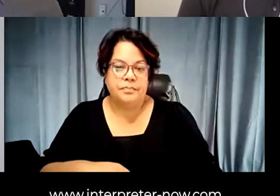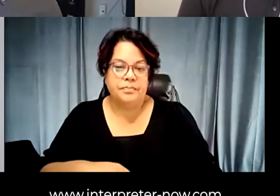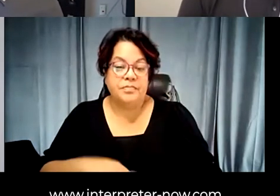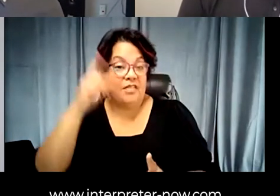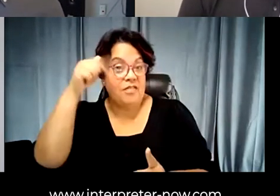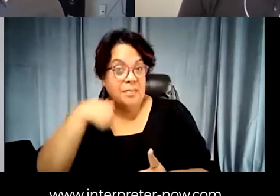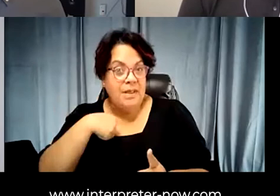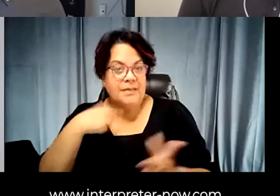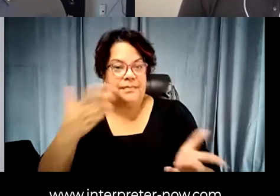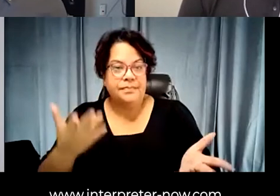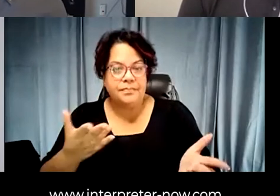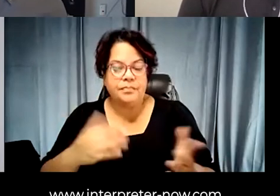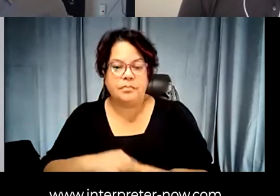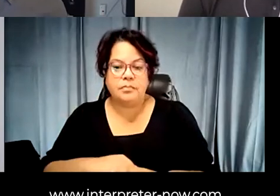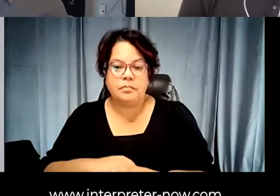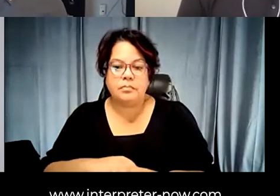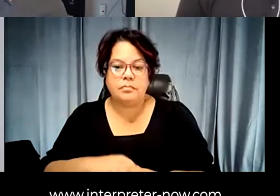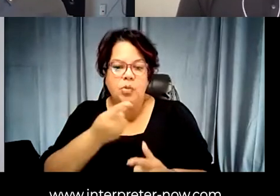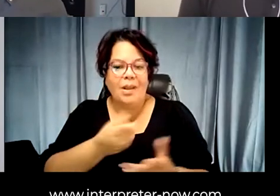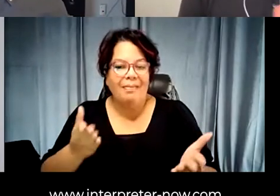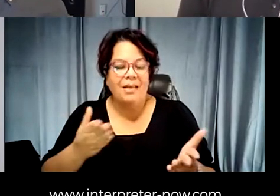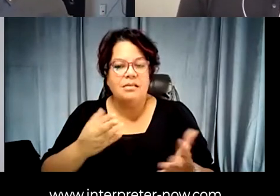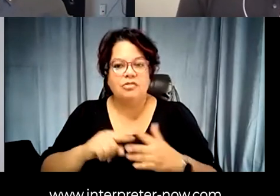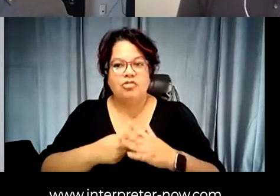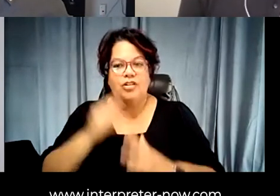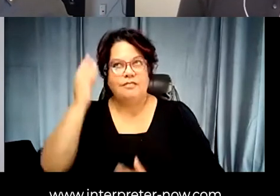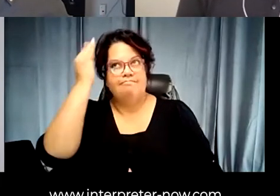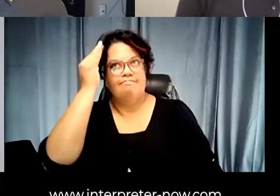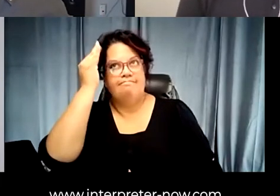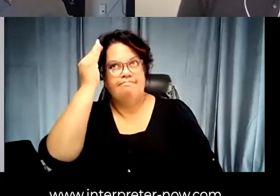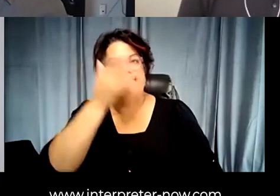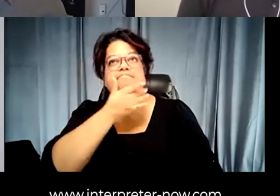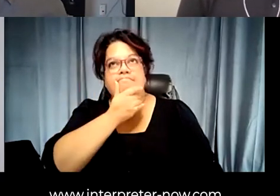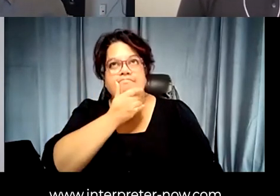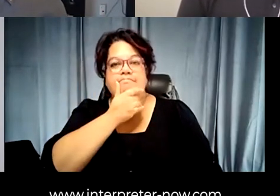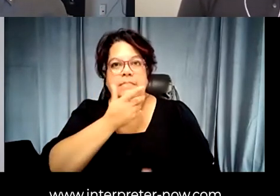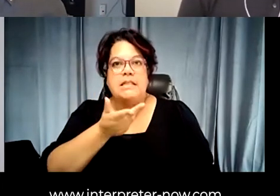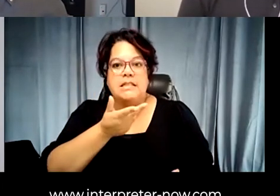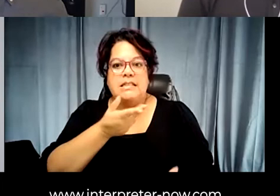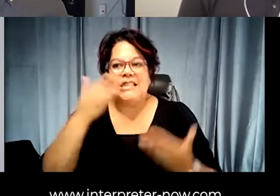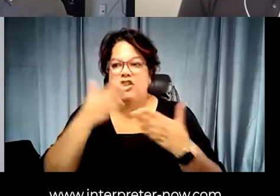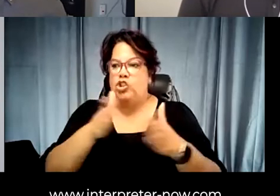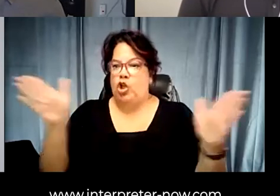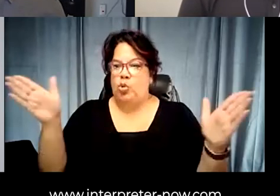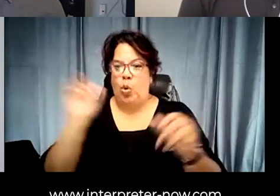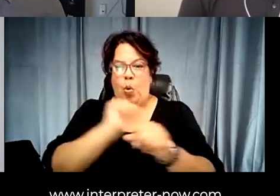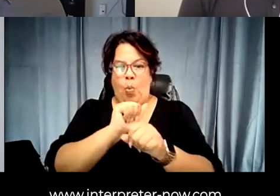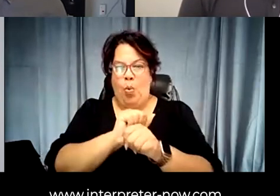at least, one of the things I started thinking a lot about was just the general work environment that I was